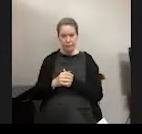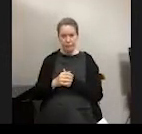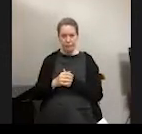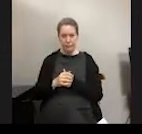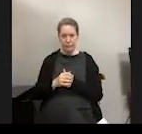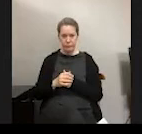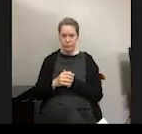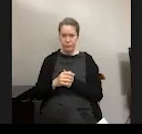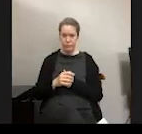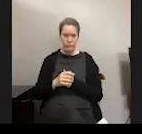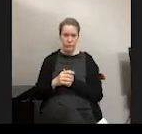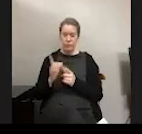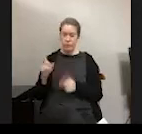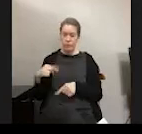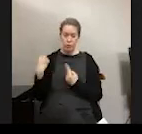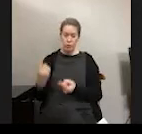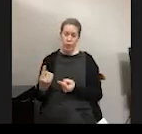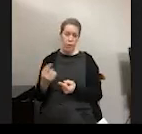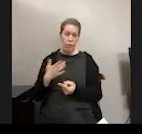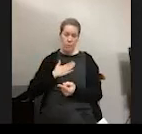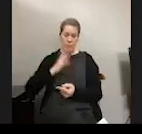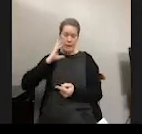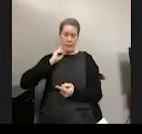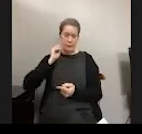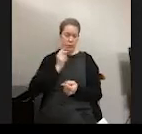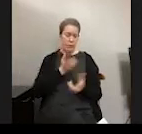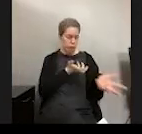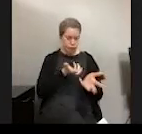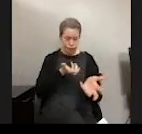it's been a great experience working with many of the folks out there.